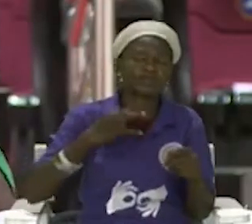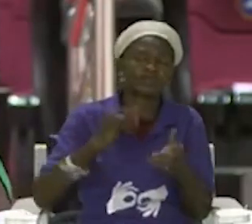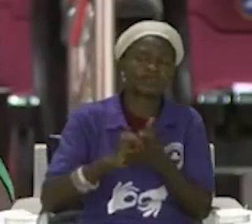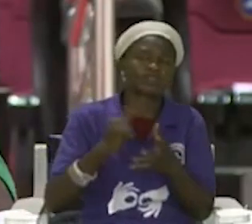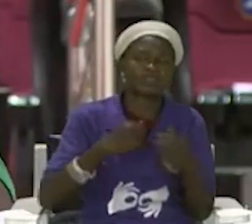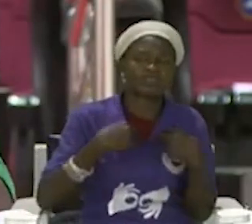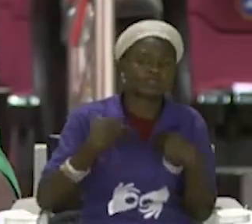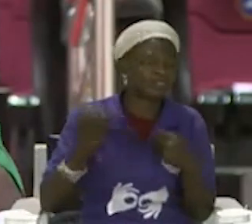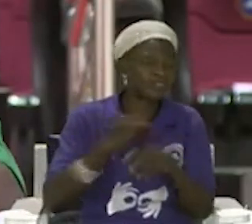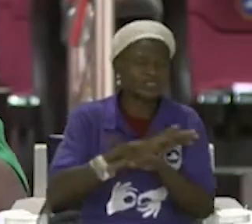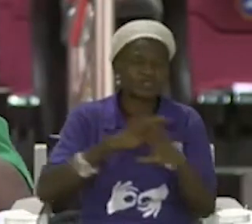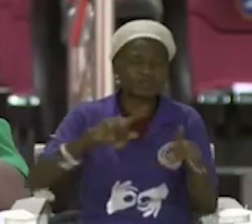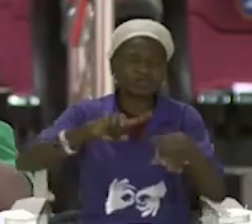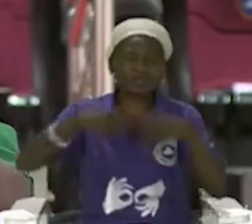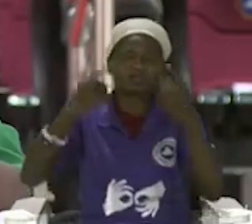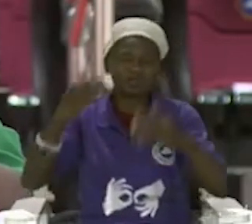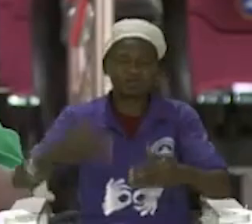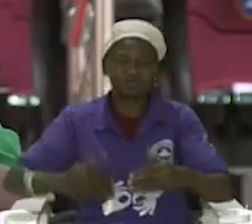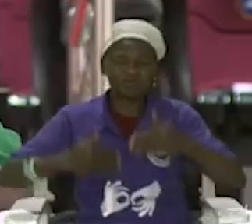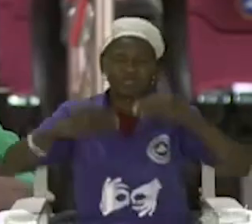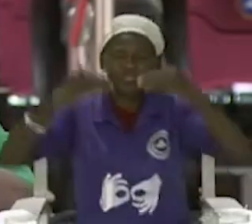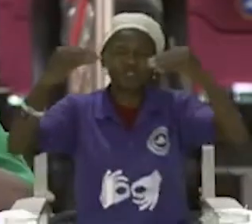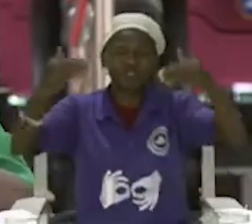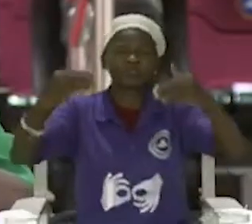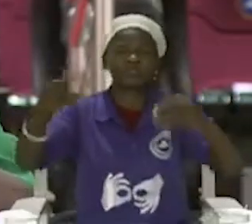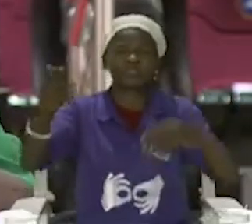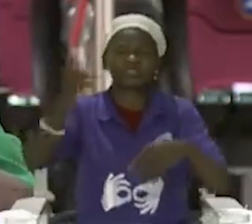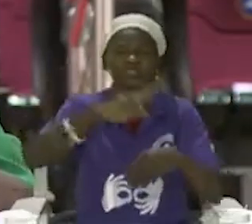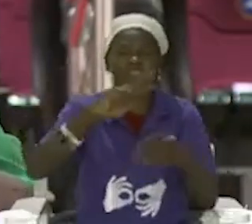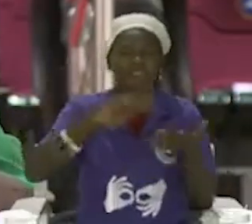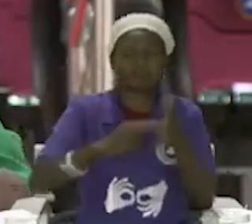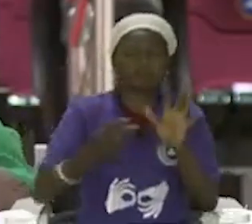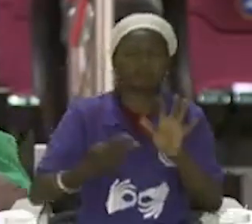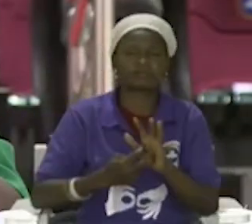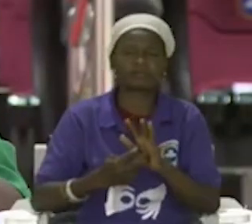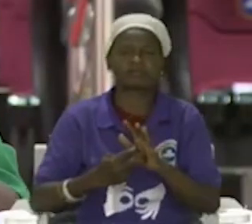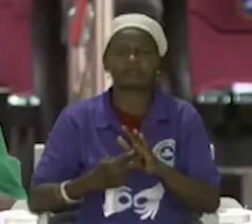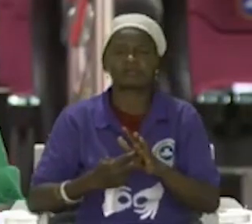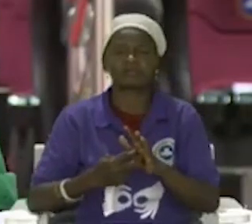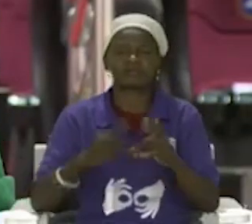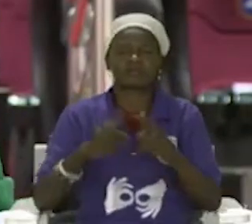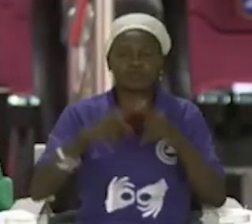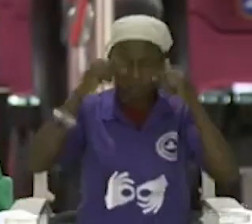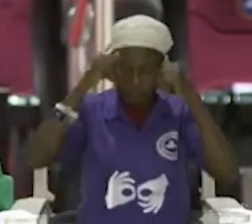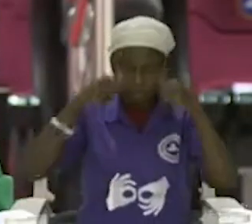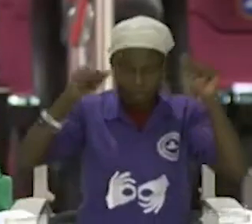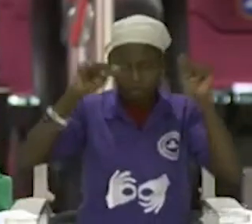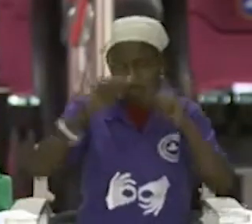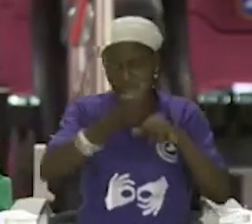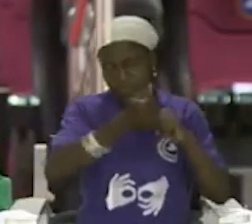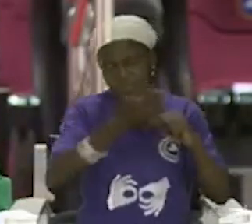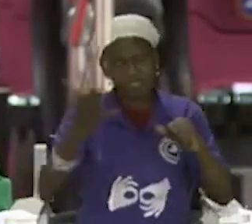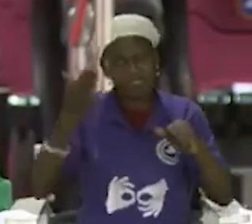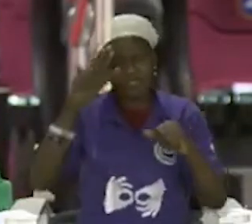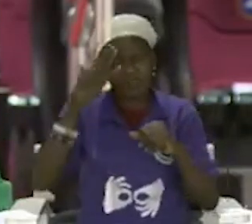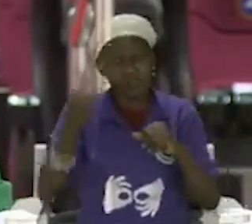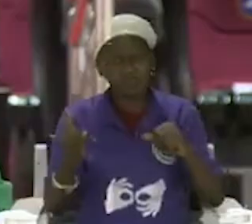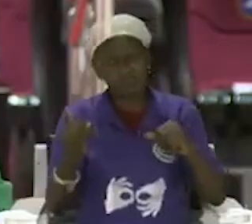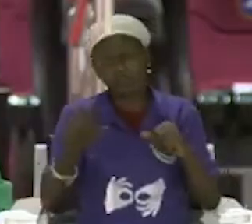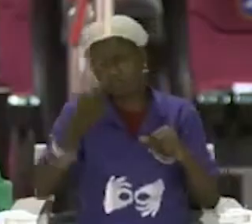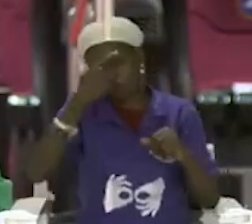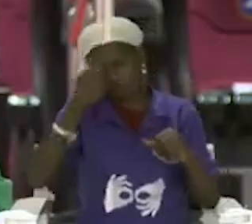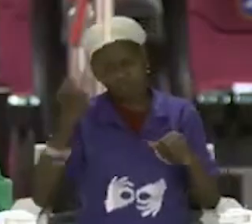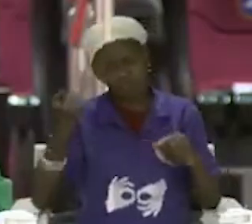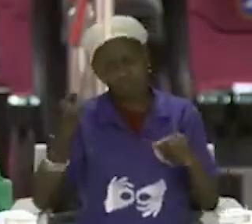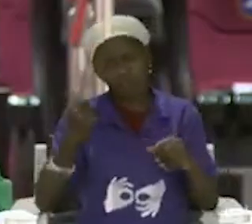go beyond their means to acquire anything. Why?